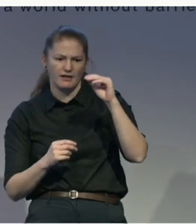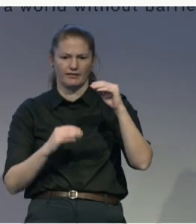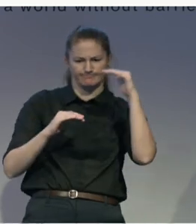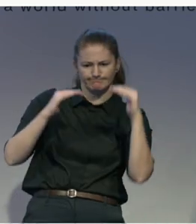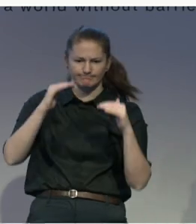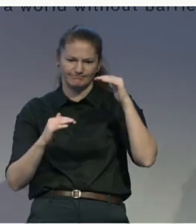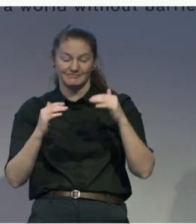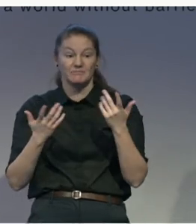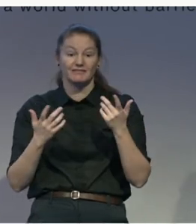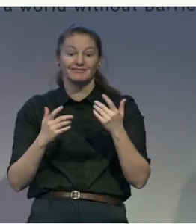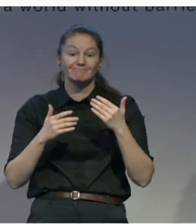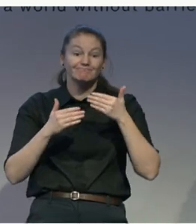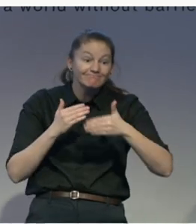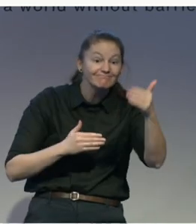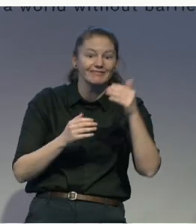but.